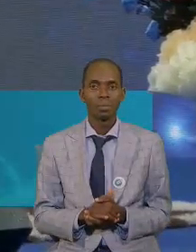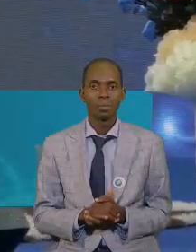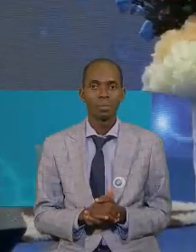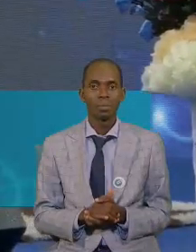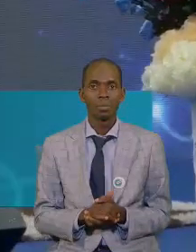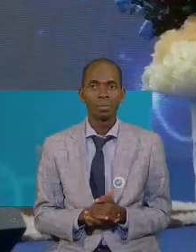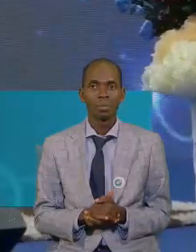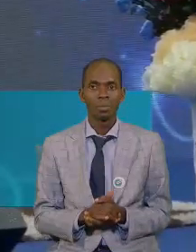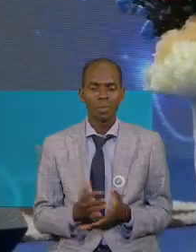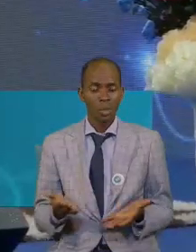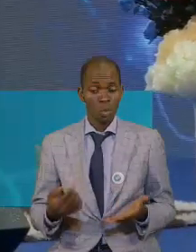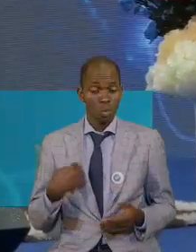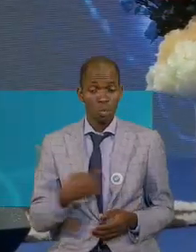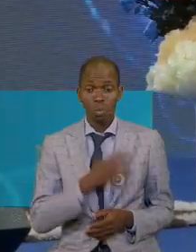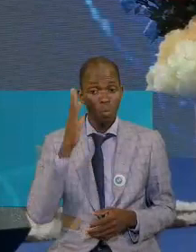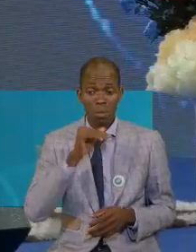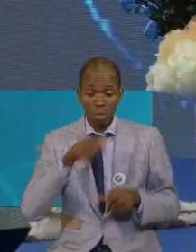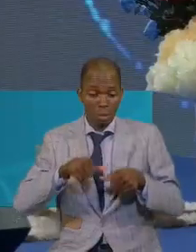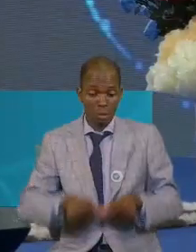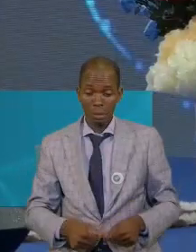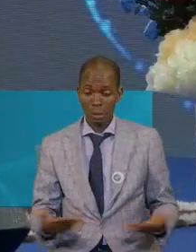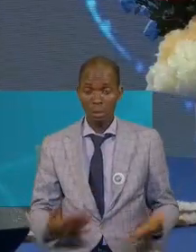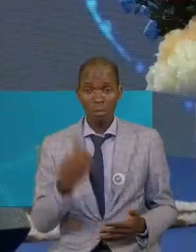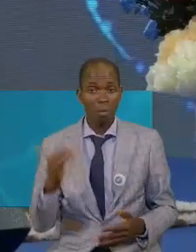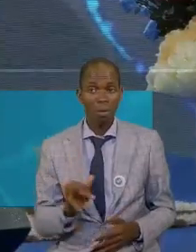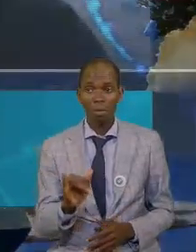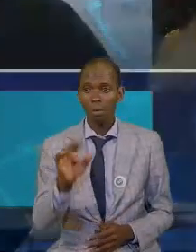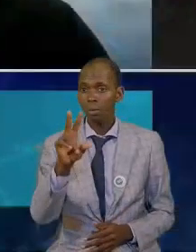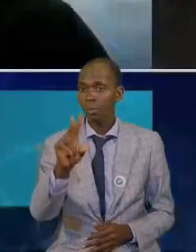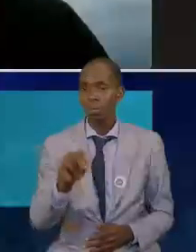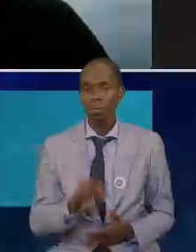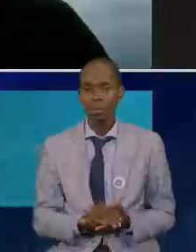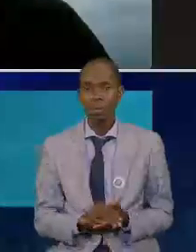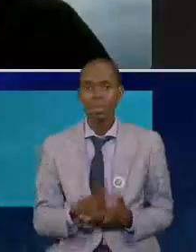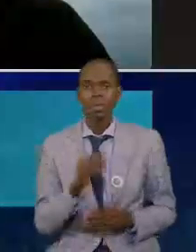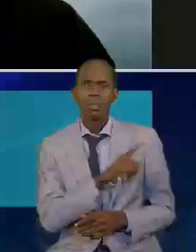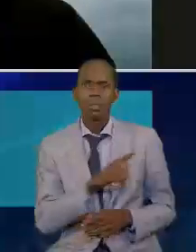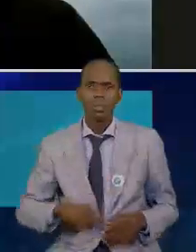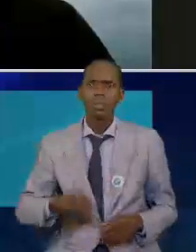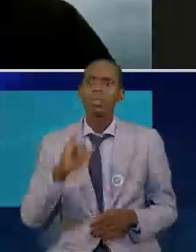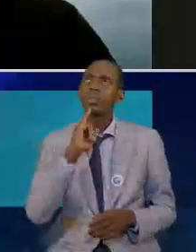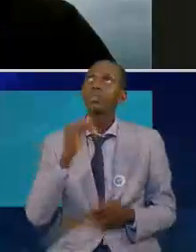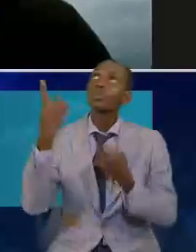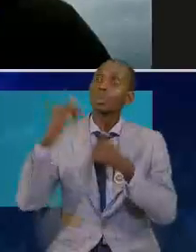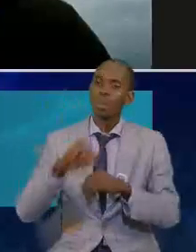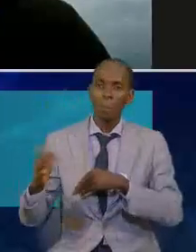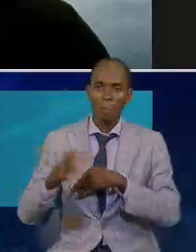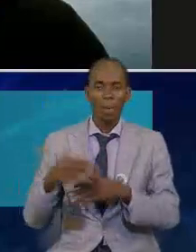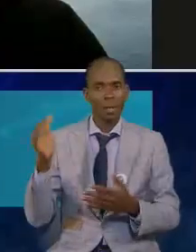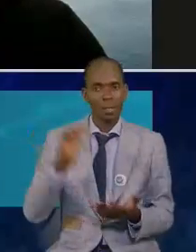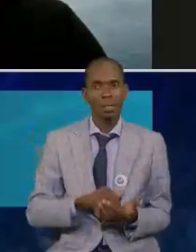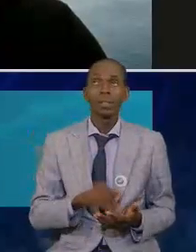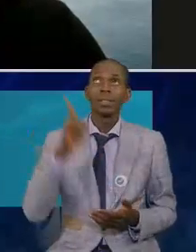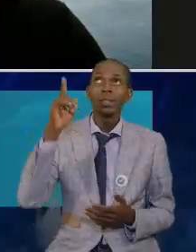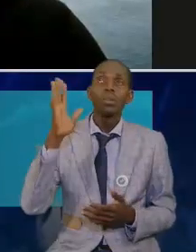We're not going to remain here forever. The Lord is going to come back again. He's going to